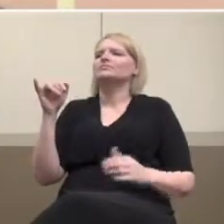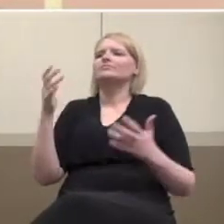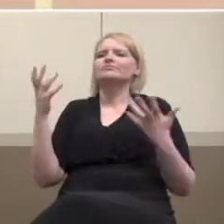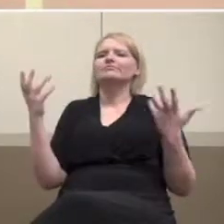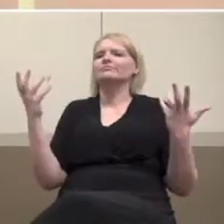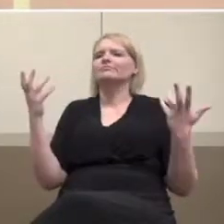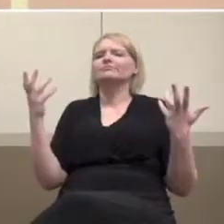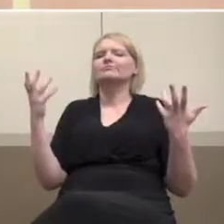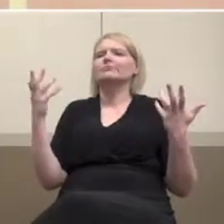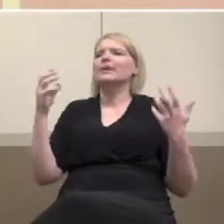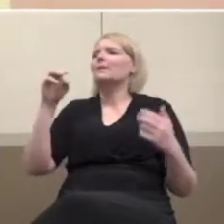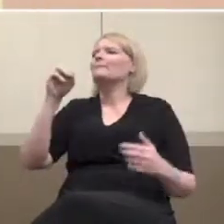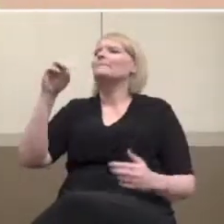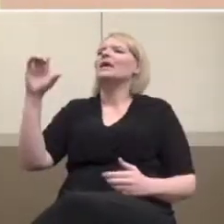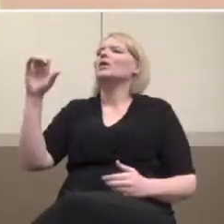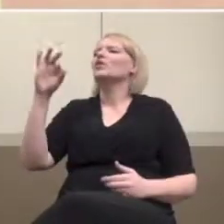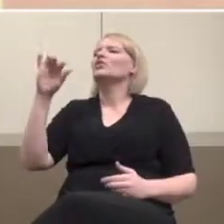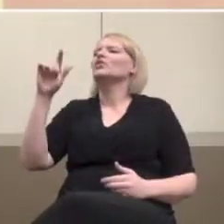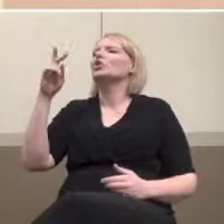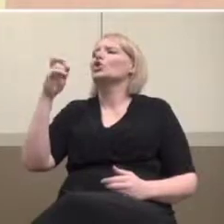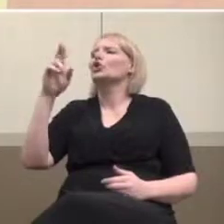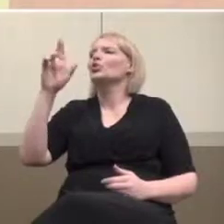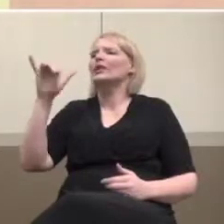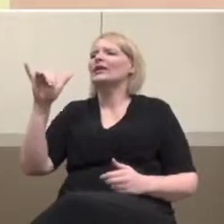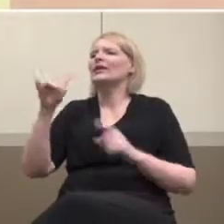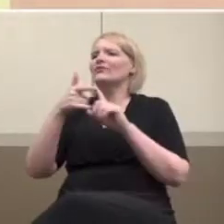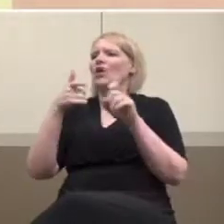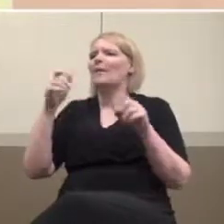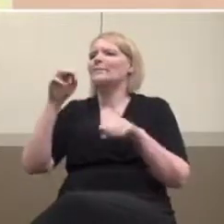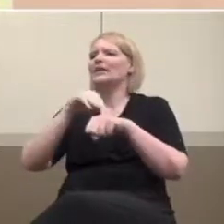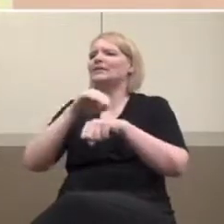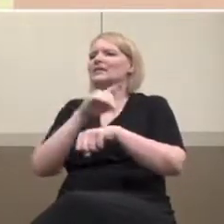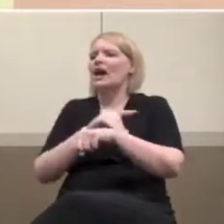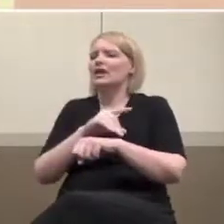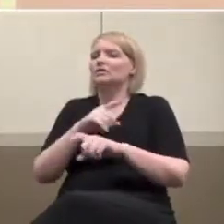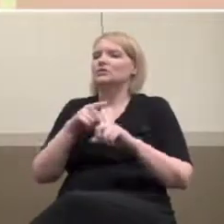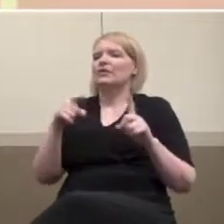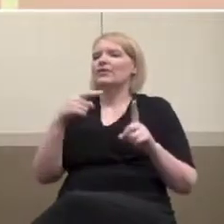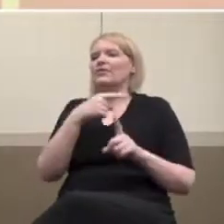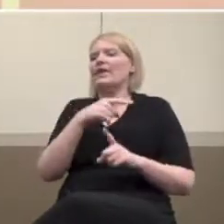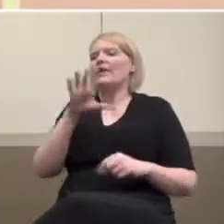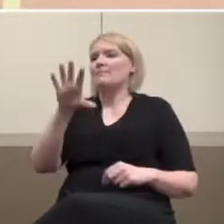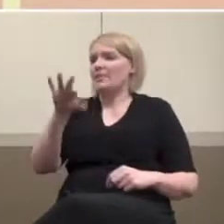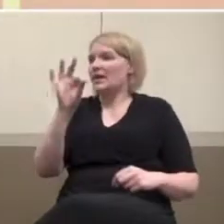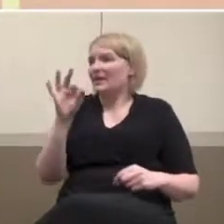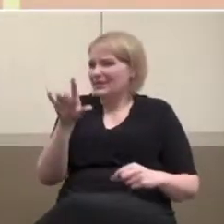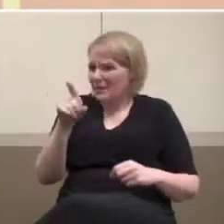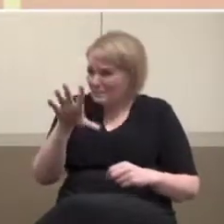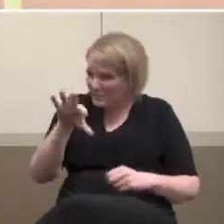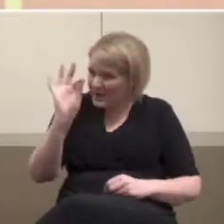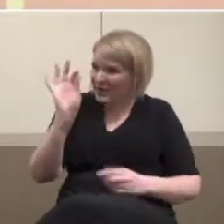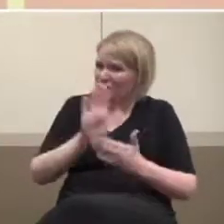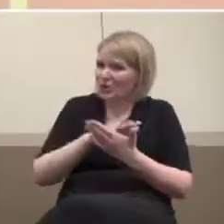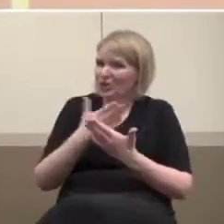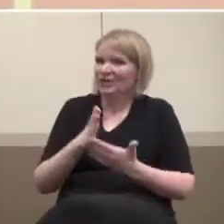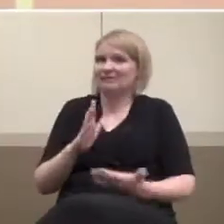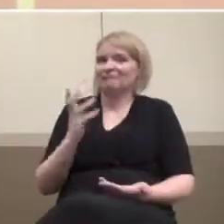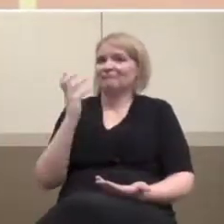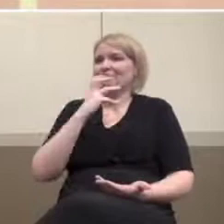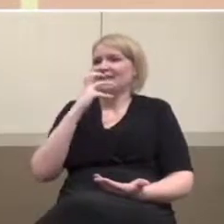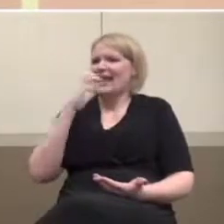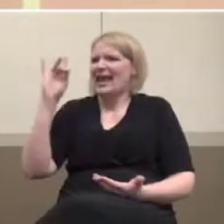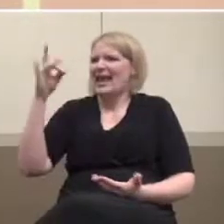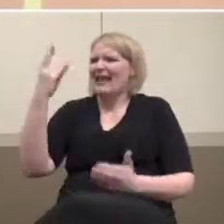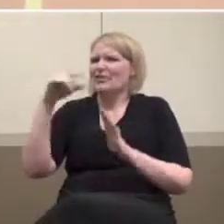a McFlurry from McDonald's, but I was really surprised that they picked cooking one. I mean, we got a lot of older 8th grade boys in our class, so I